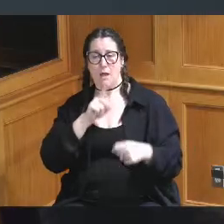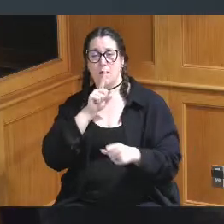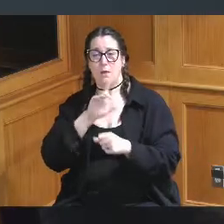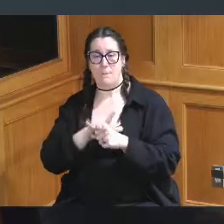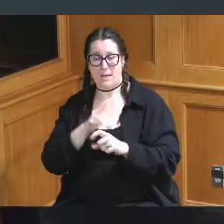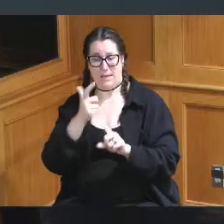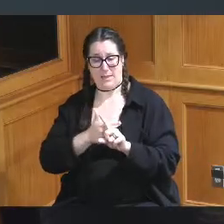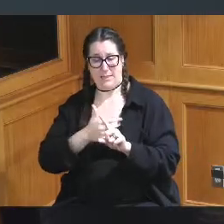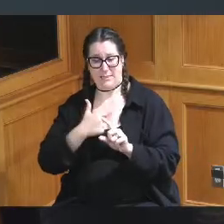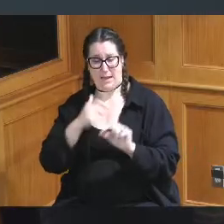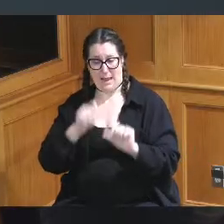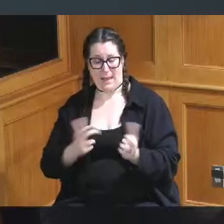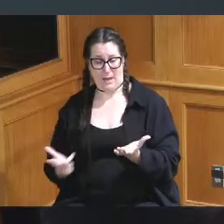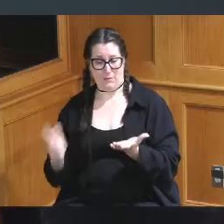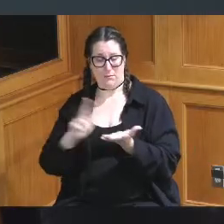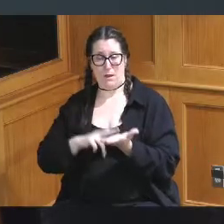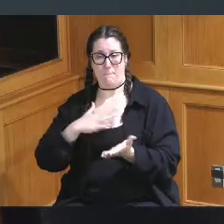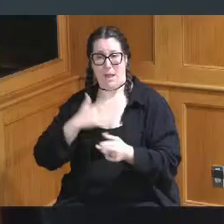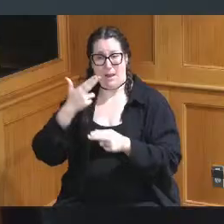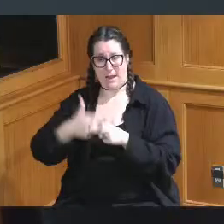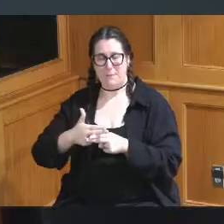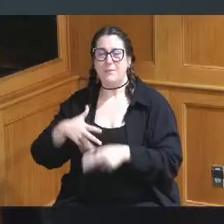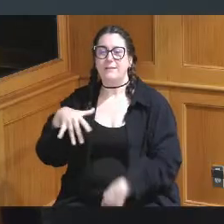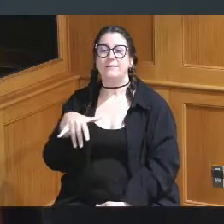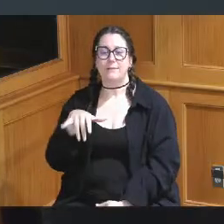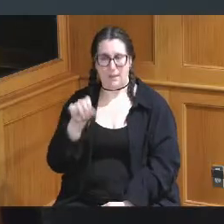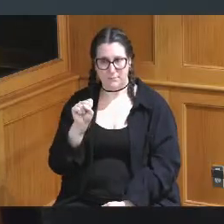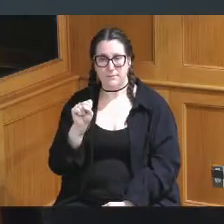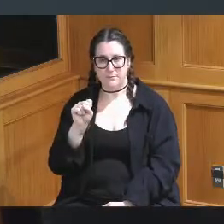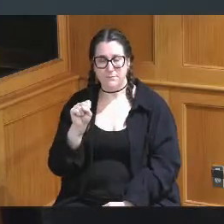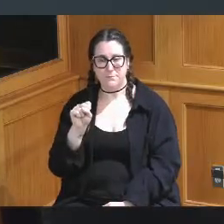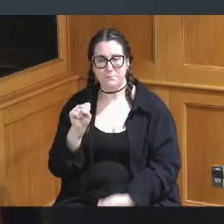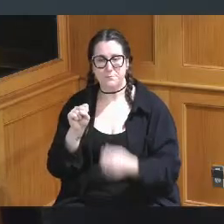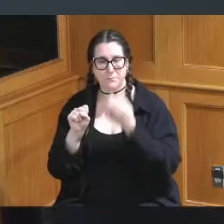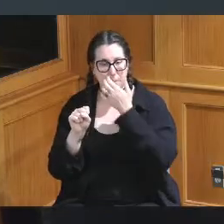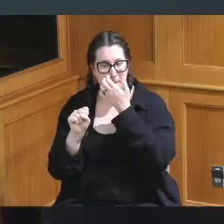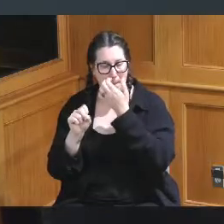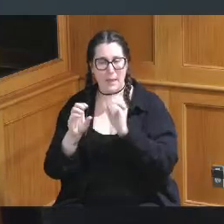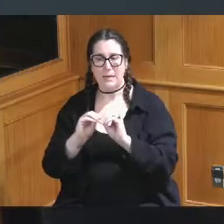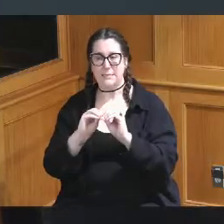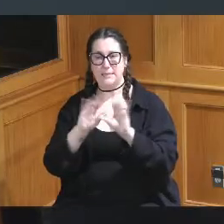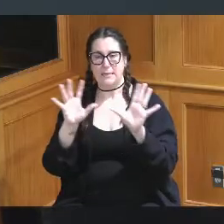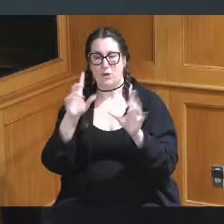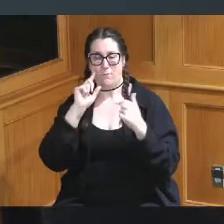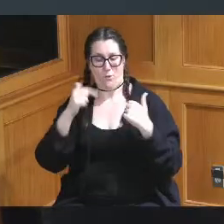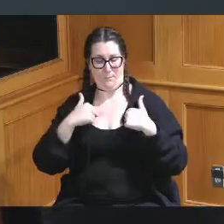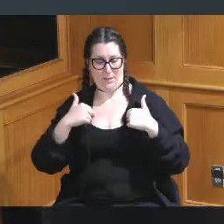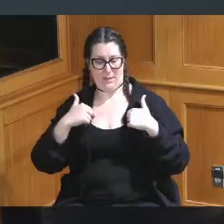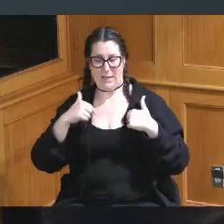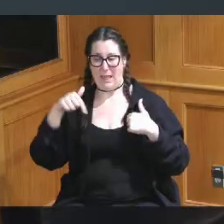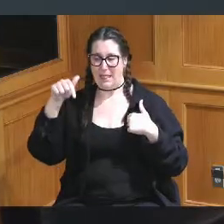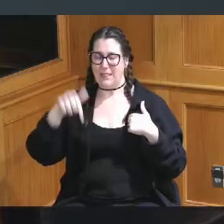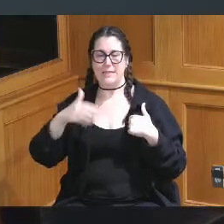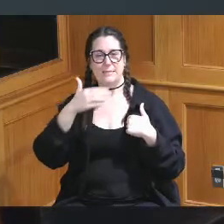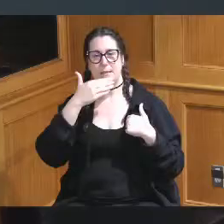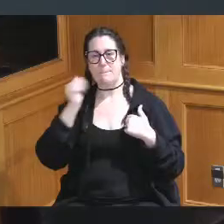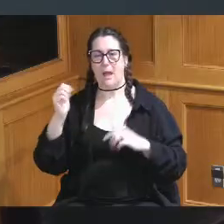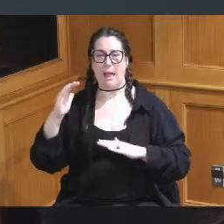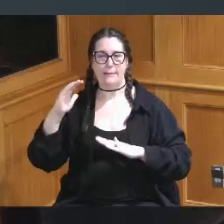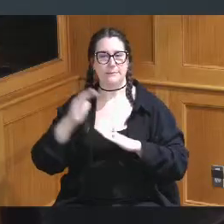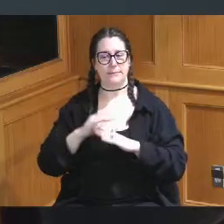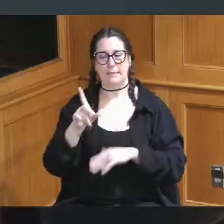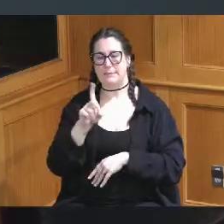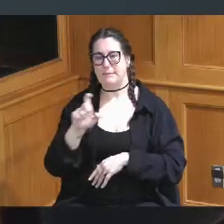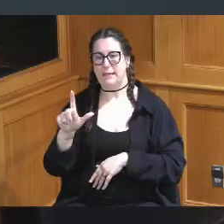I can sign my name on? Yes. It's clear to me that this is the best deal for a